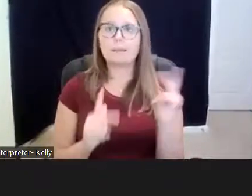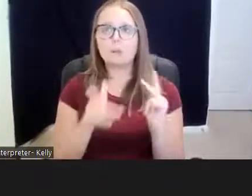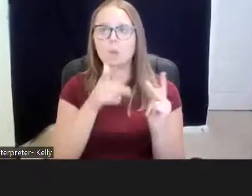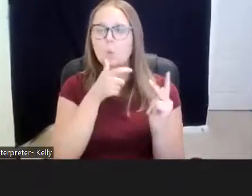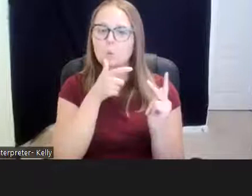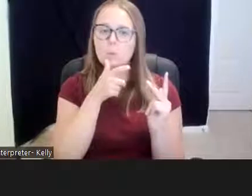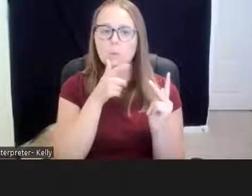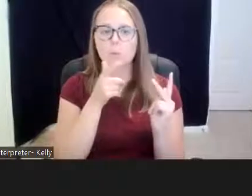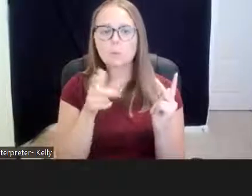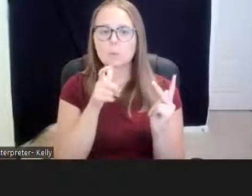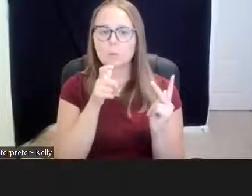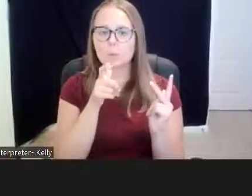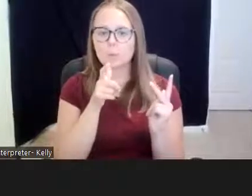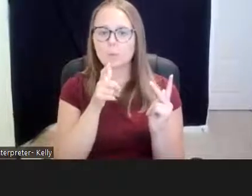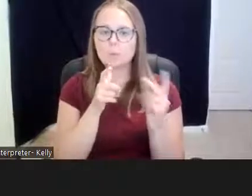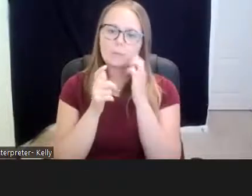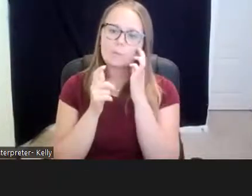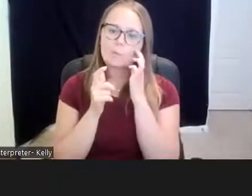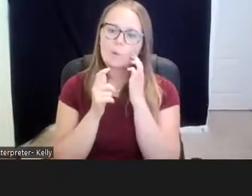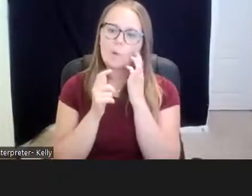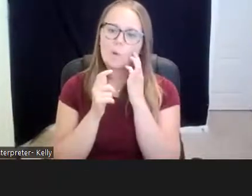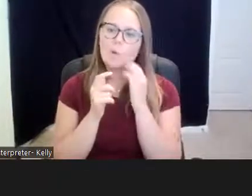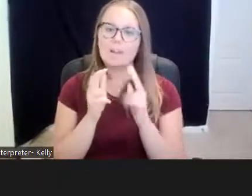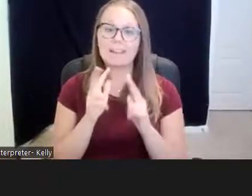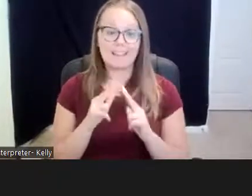who either have been,